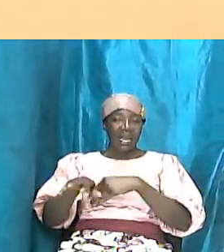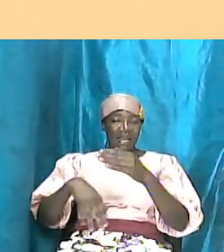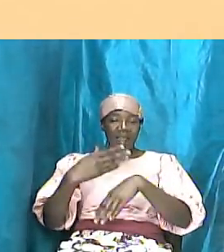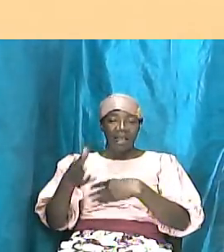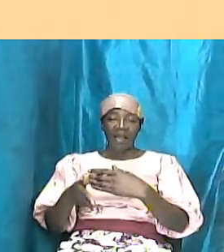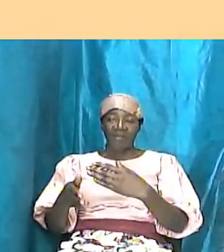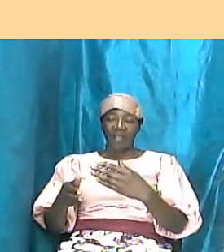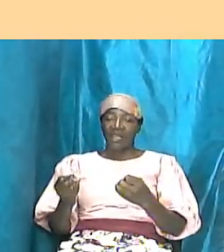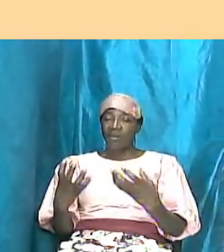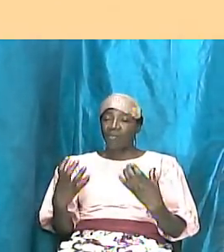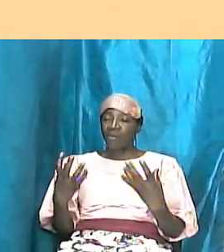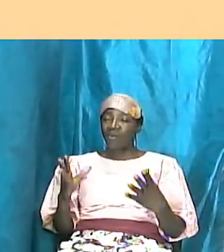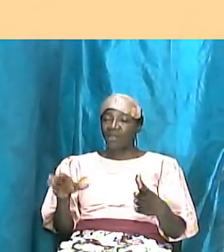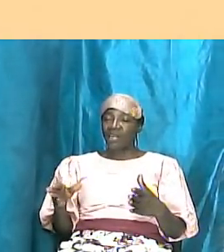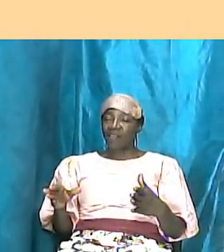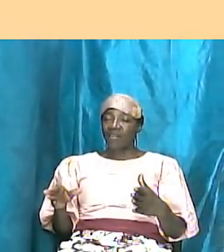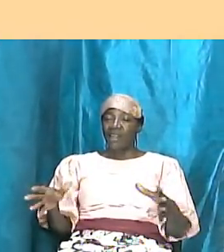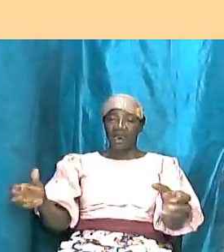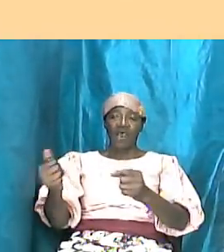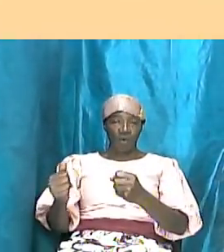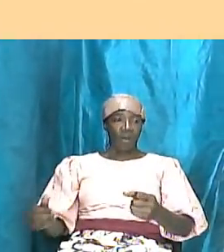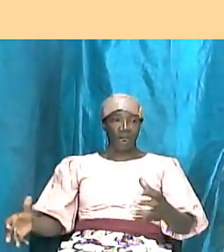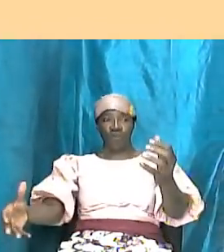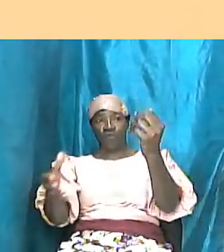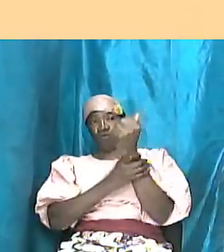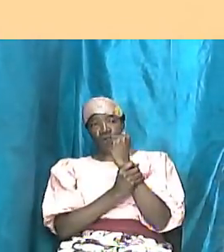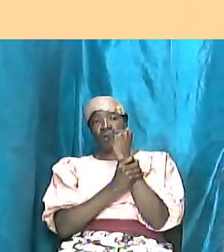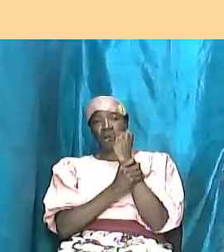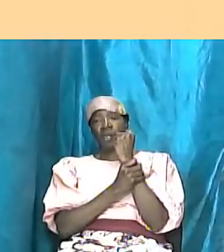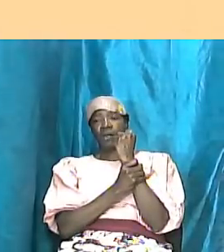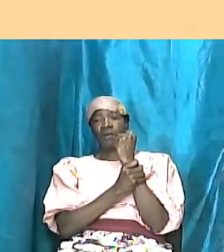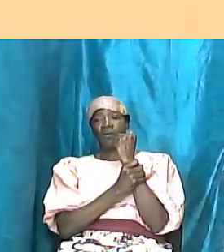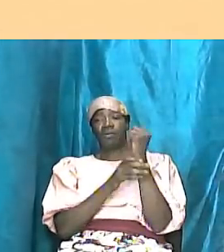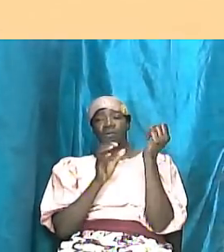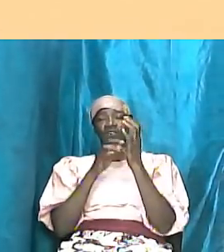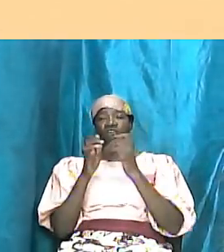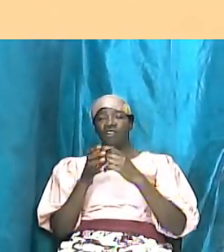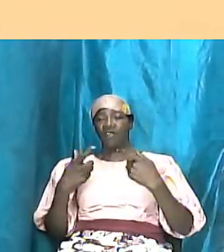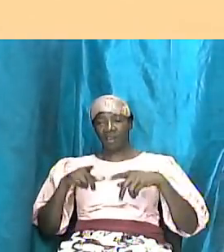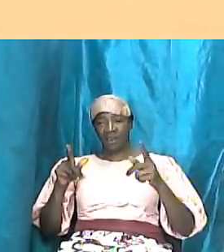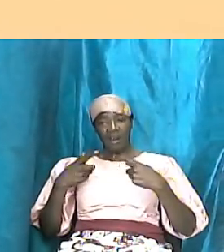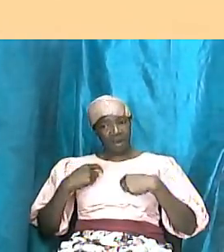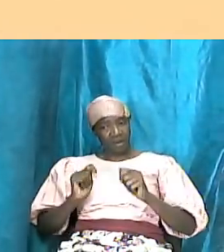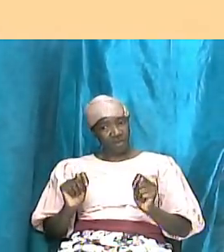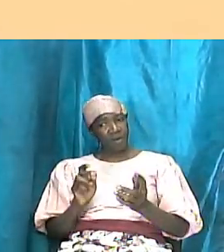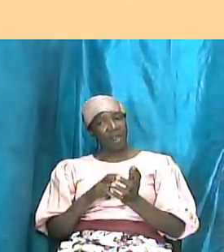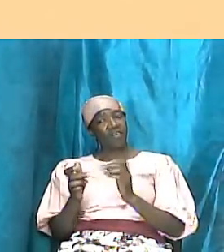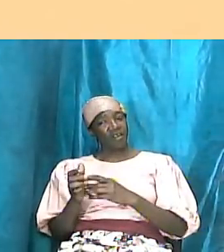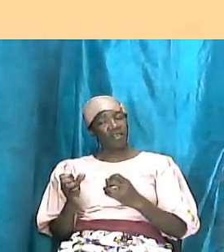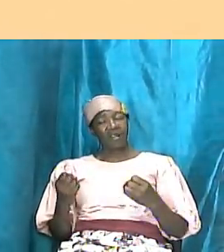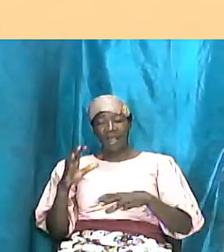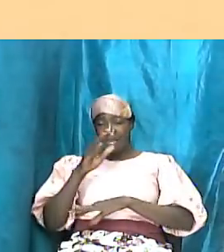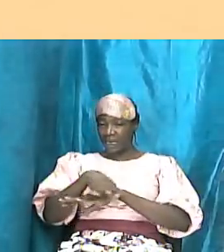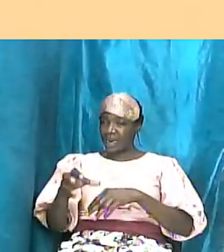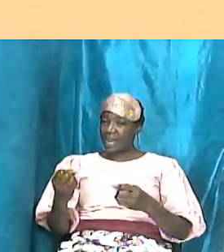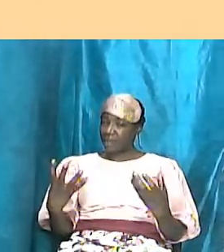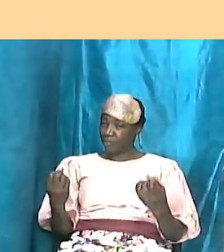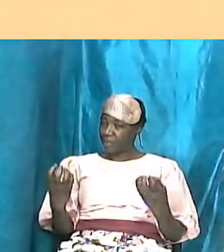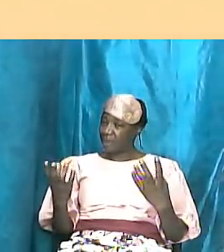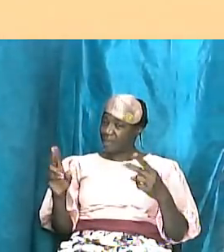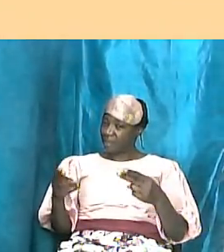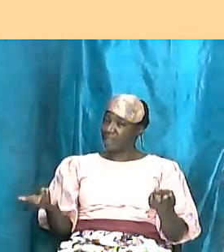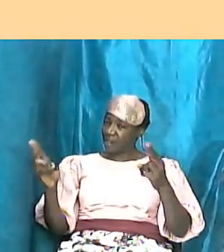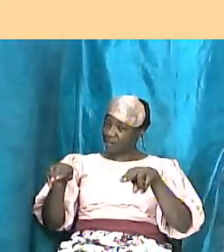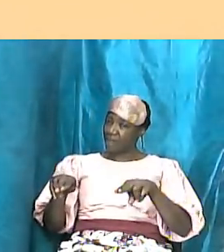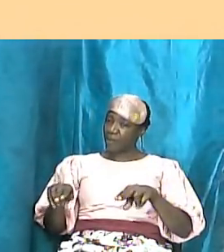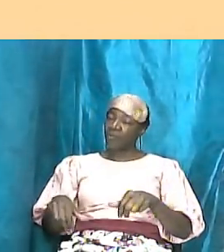lot of things happened, and they came and they grabbed onto him, and they carried him, and they tried him, and throughout the night a whole heap of things were happening, until